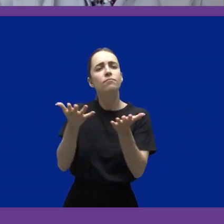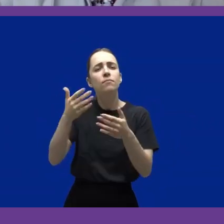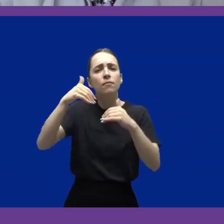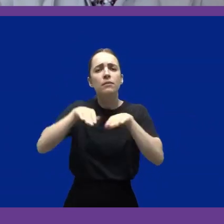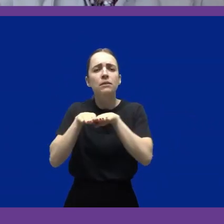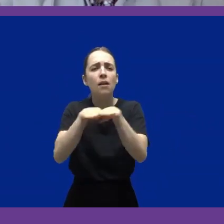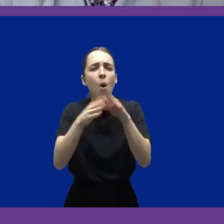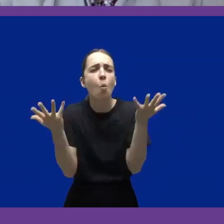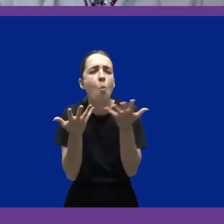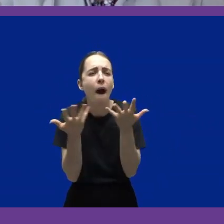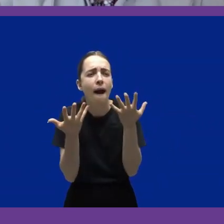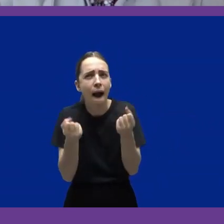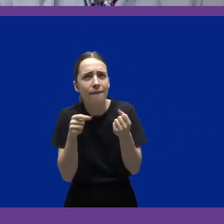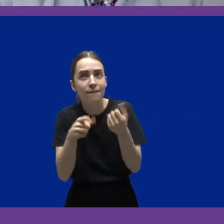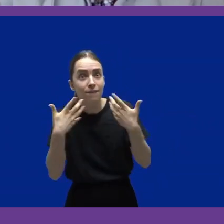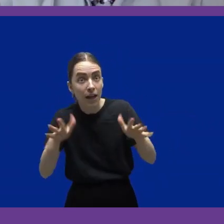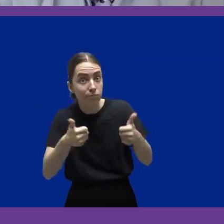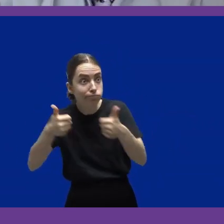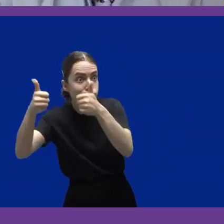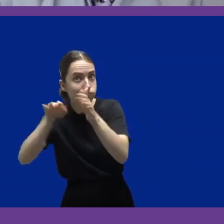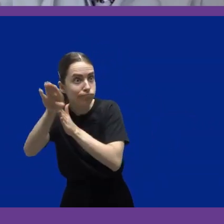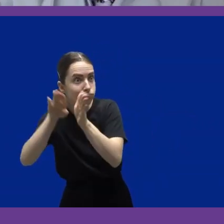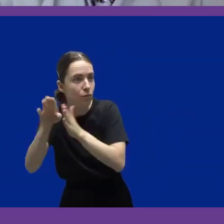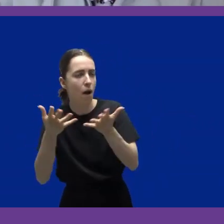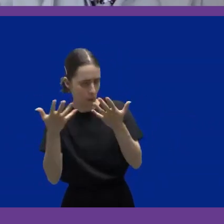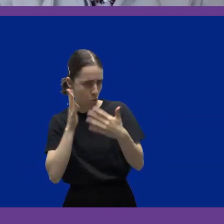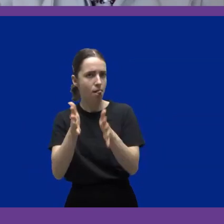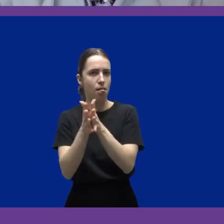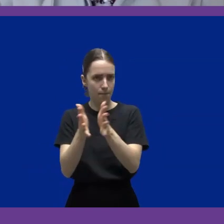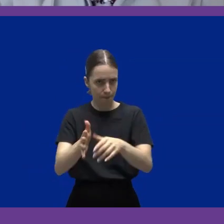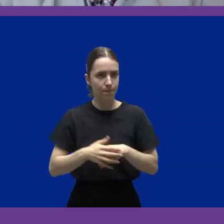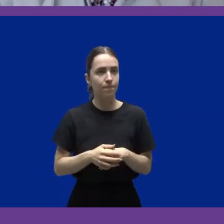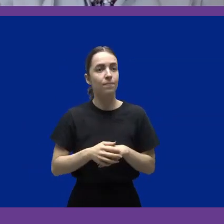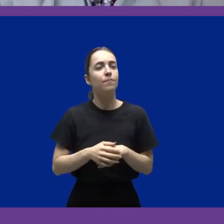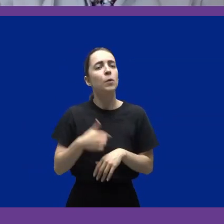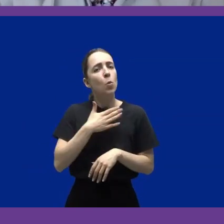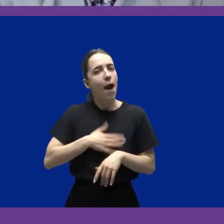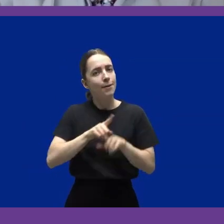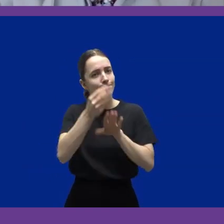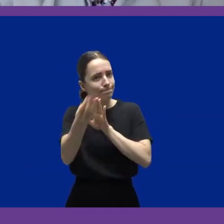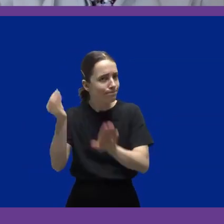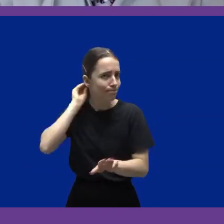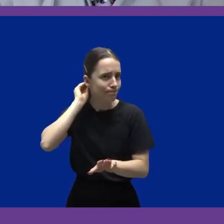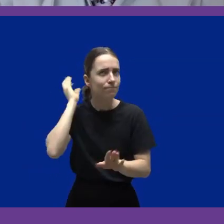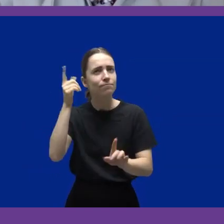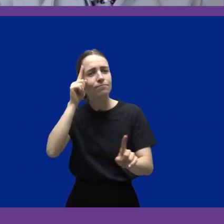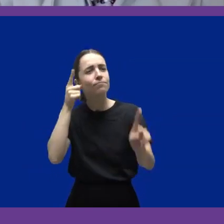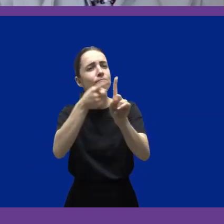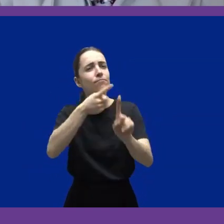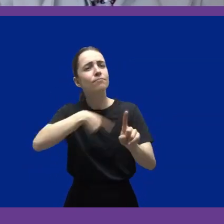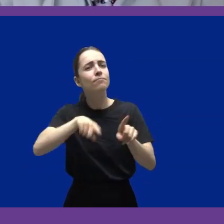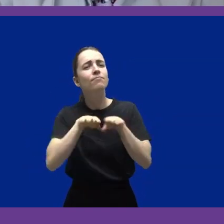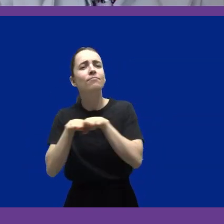about the aim of those harmonized standards. They will provide presumption of conformity with the legal requirement. This is